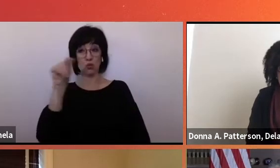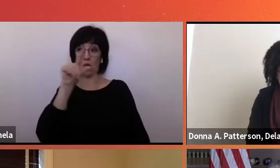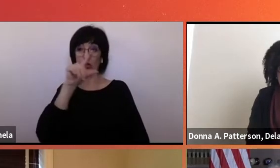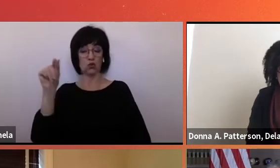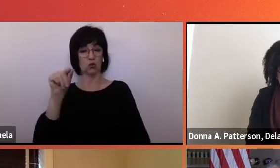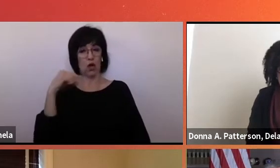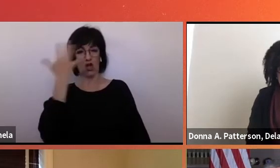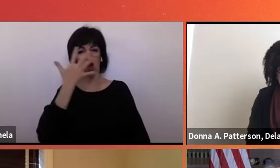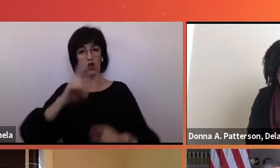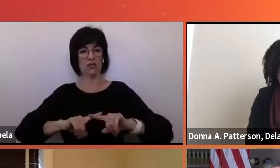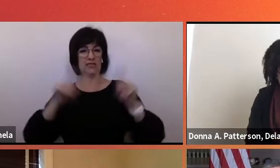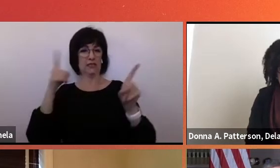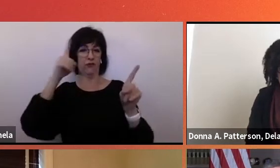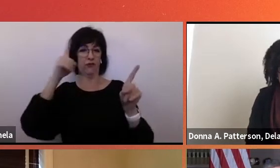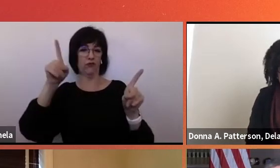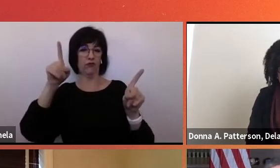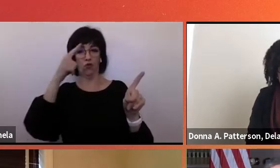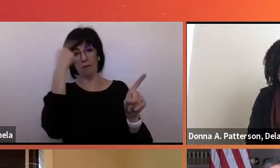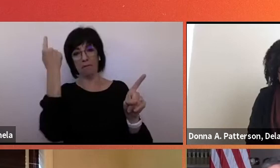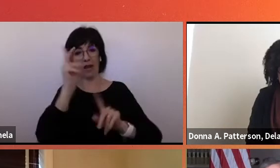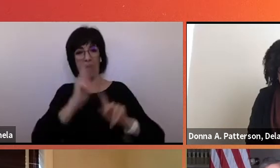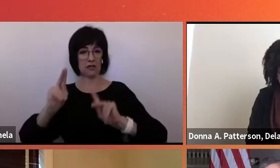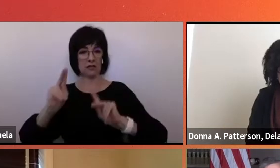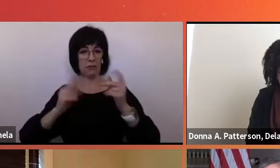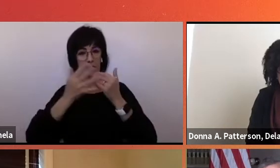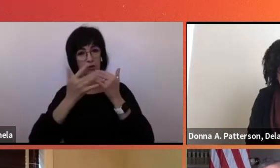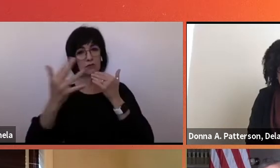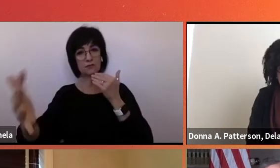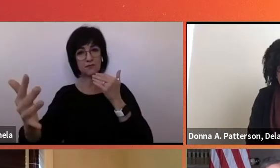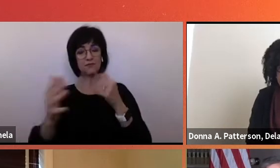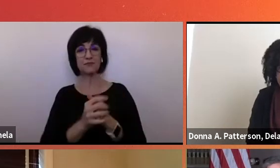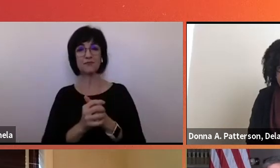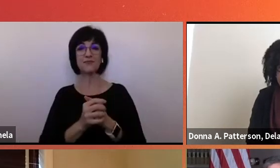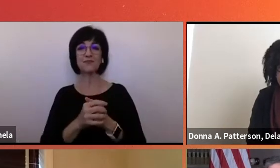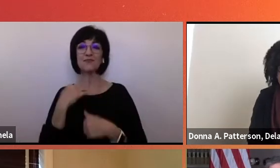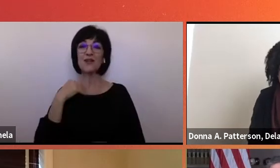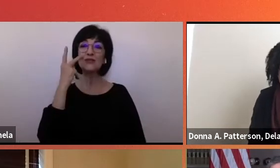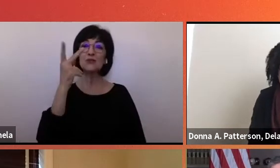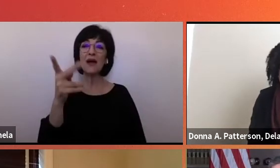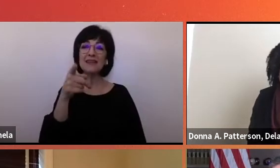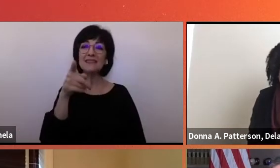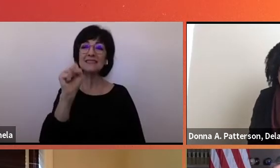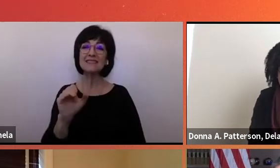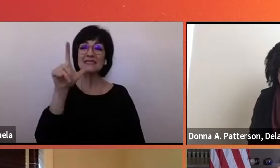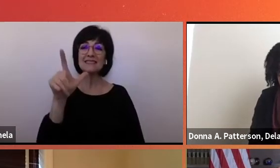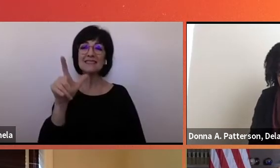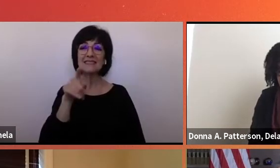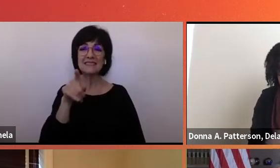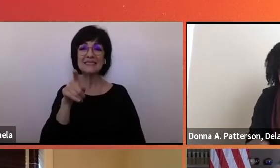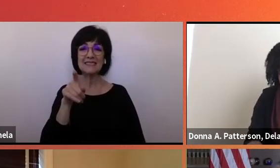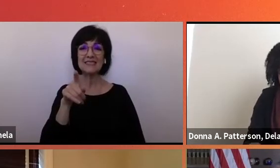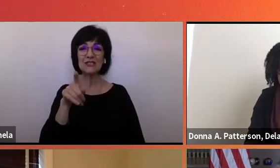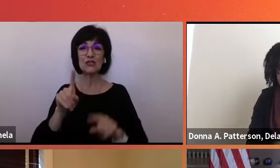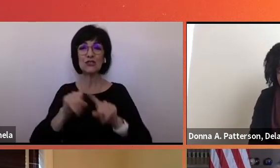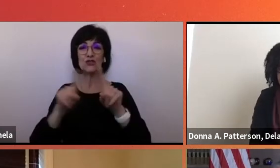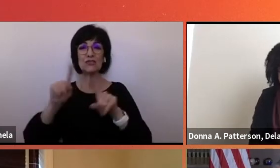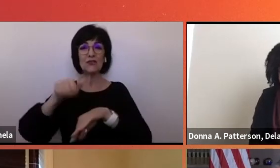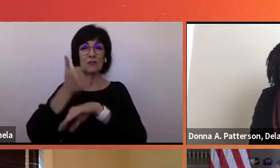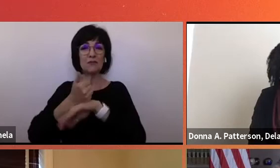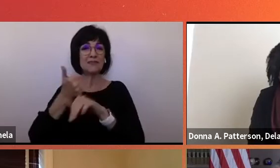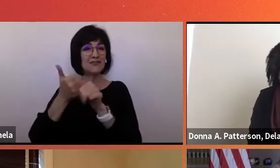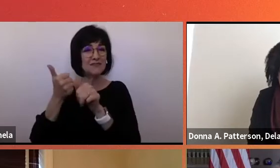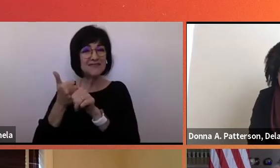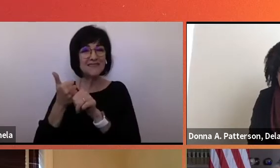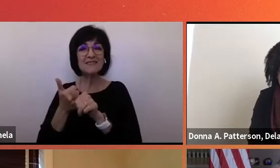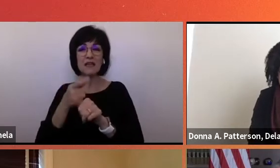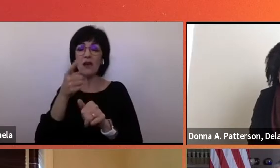So I see that Syl's repositioning himself. Syl, do you want to jump in there? And I know you had some thoughts you wanted to share.